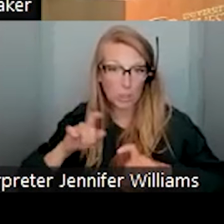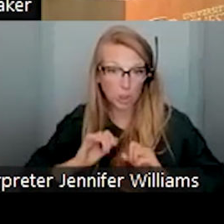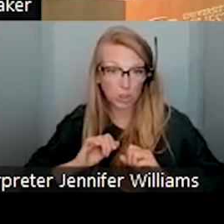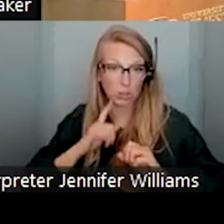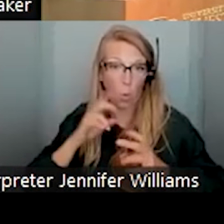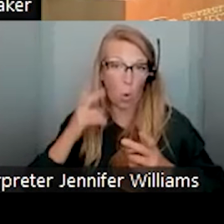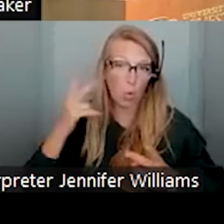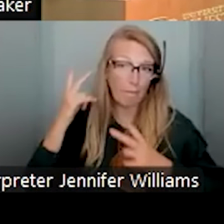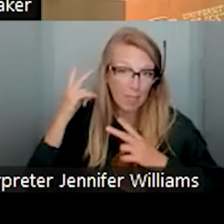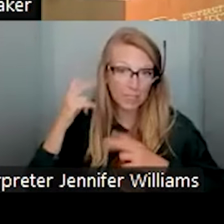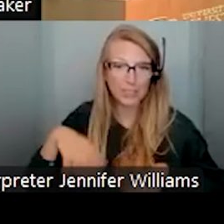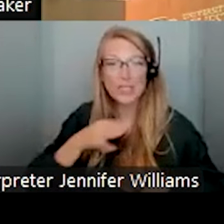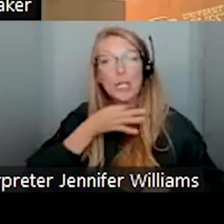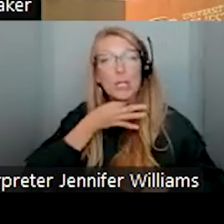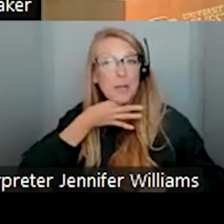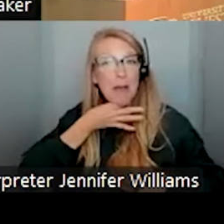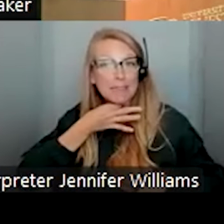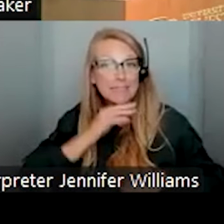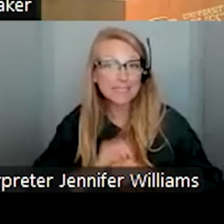reflections, curiosities.